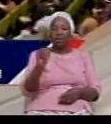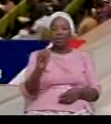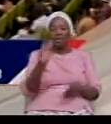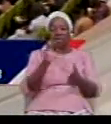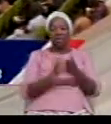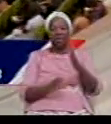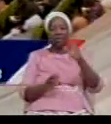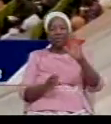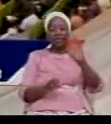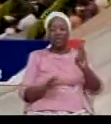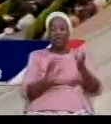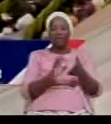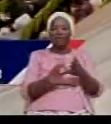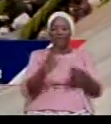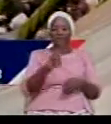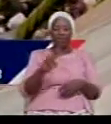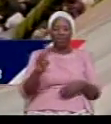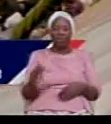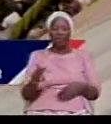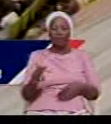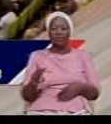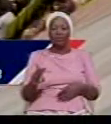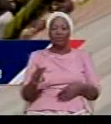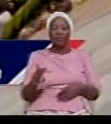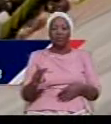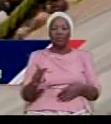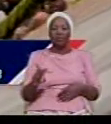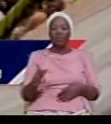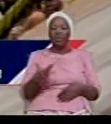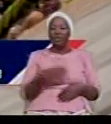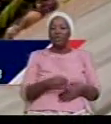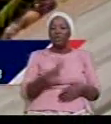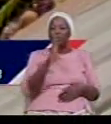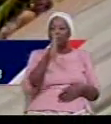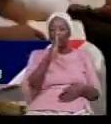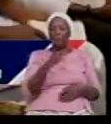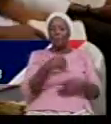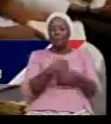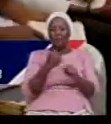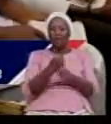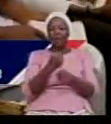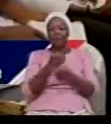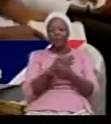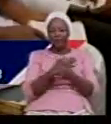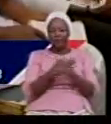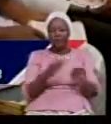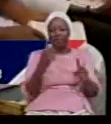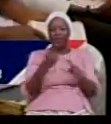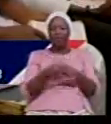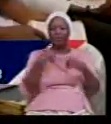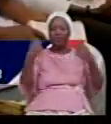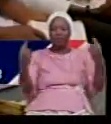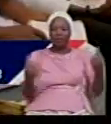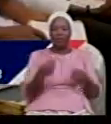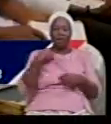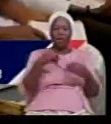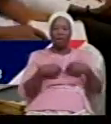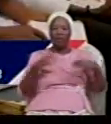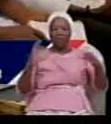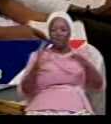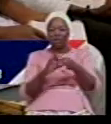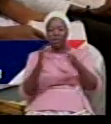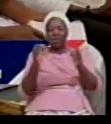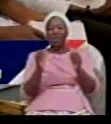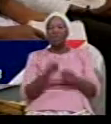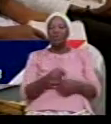being made free from sin, we have contact with Christ, and if the Son shall make you free,